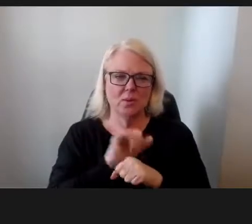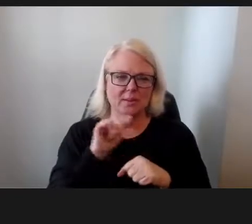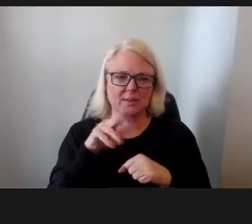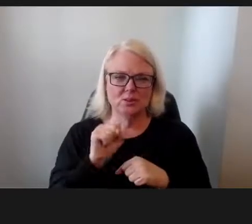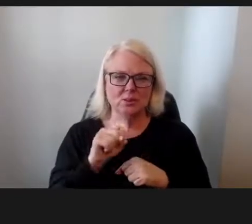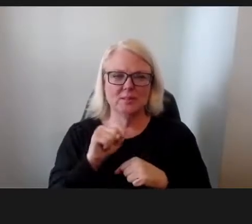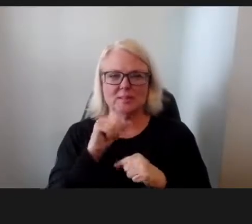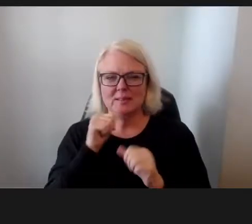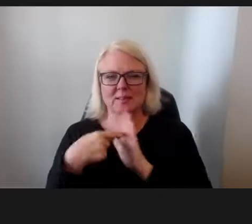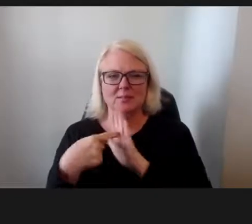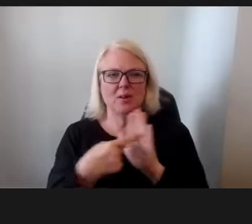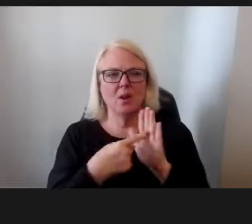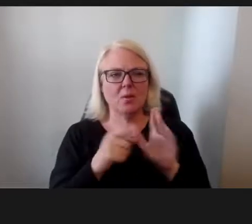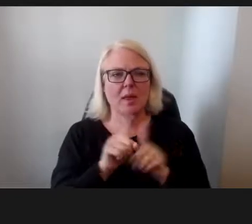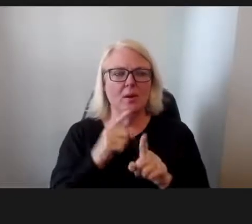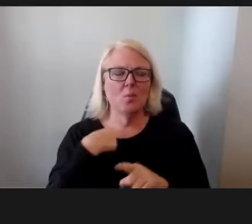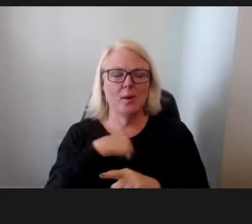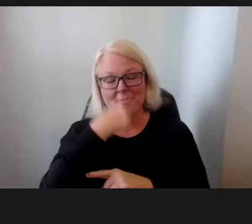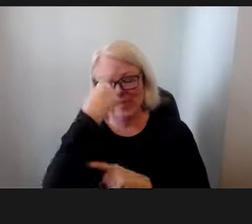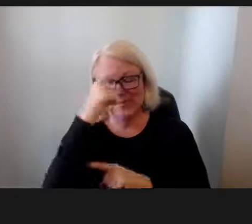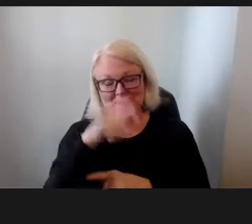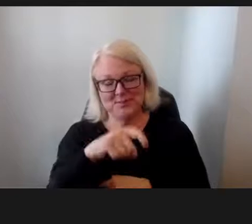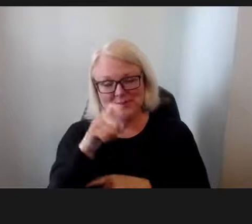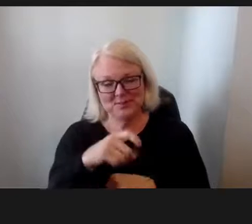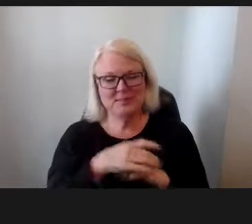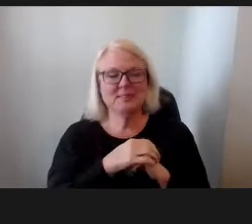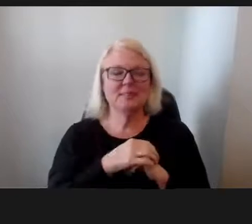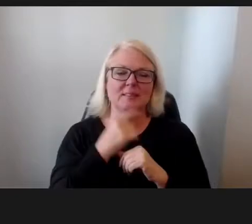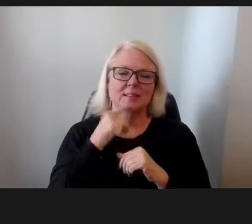doesn't reflect it the way that we think it should reflect it. That's sort of